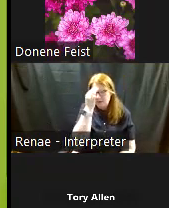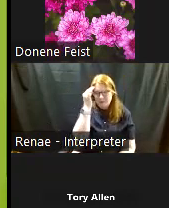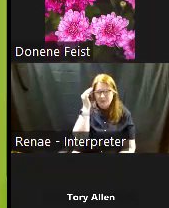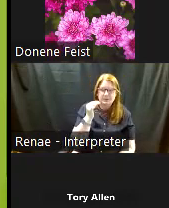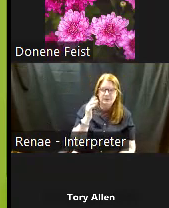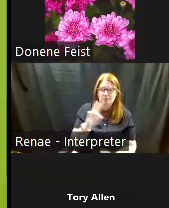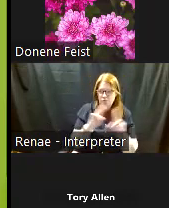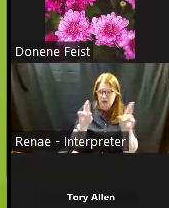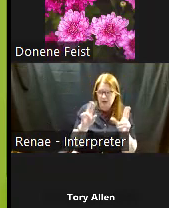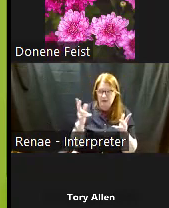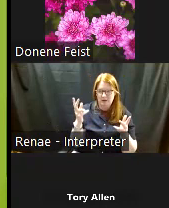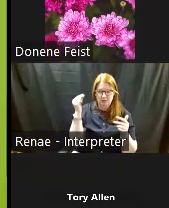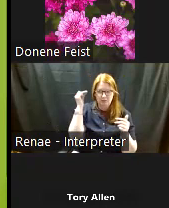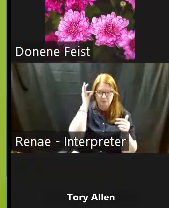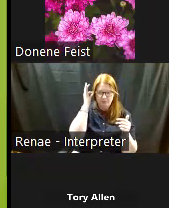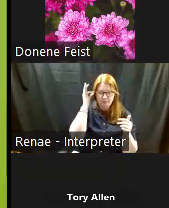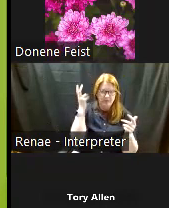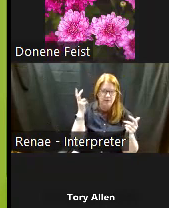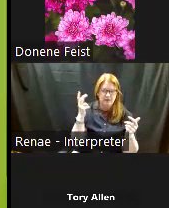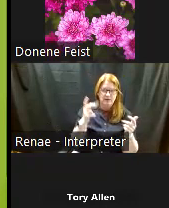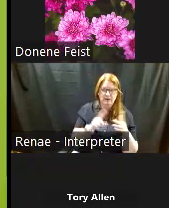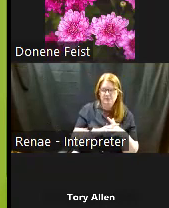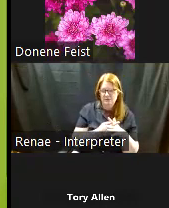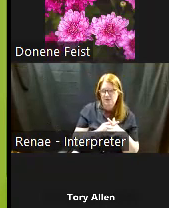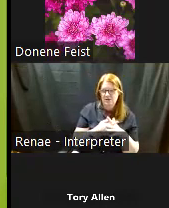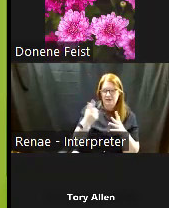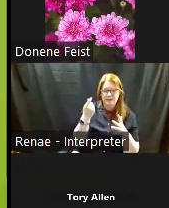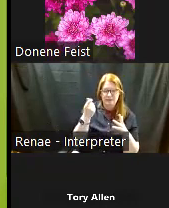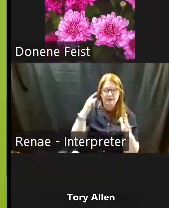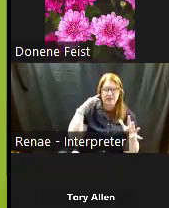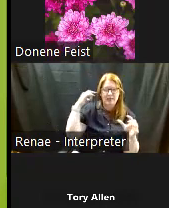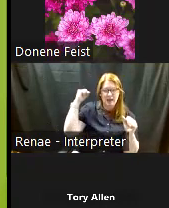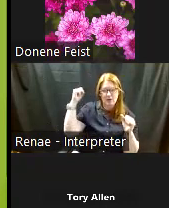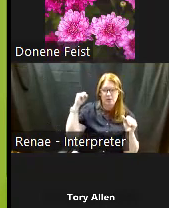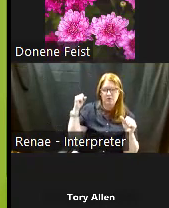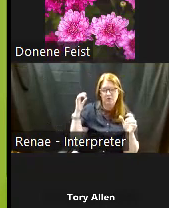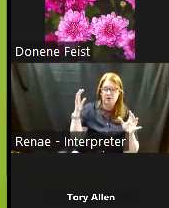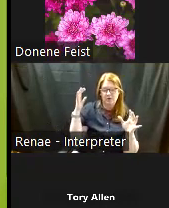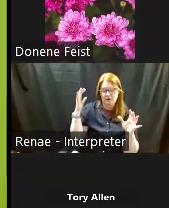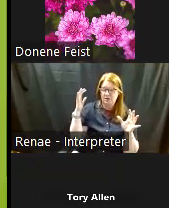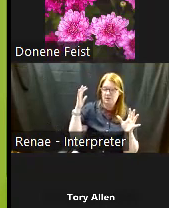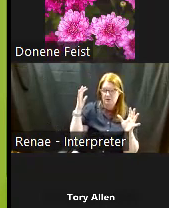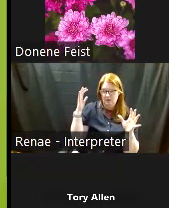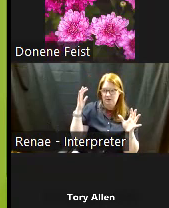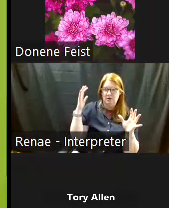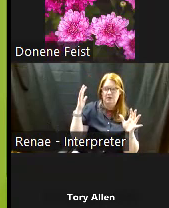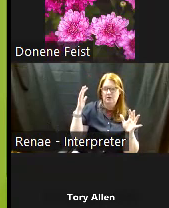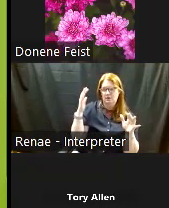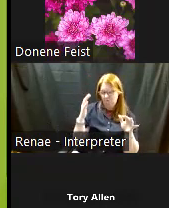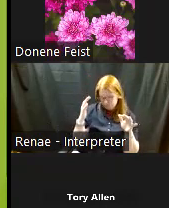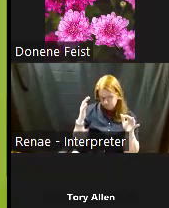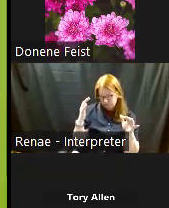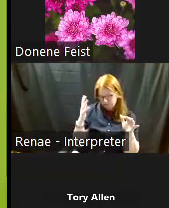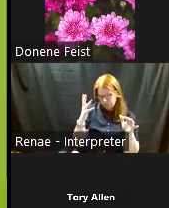ready and we put the sound in their ear, I'm usually kind of starting that sound at a little bit louder volume. So they're kind of moving around a little bit, and then they'll just settle in and